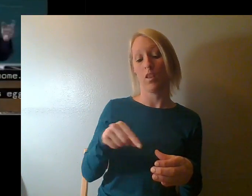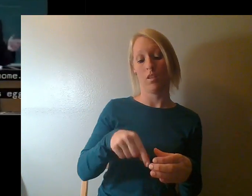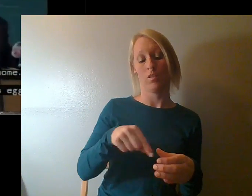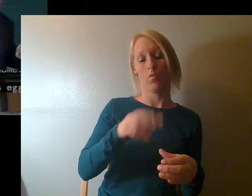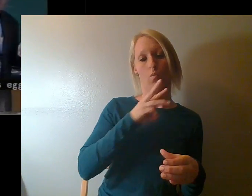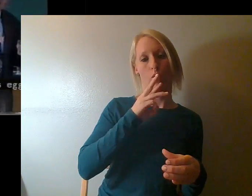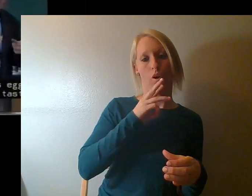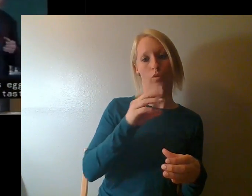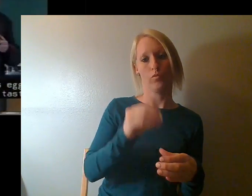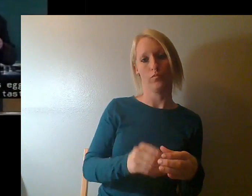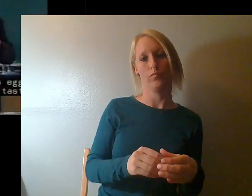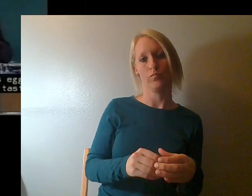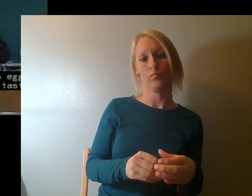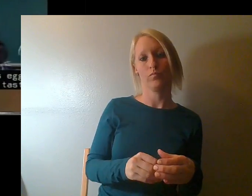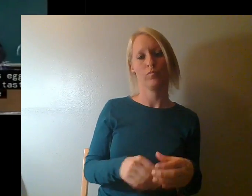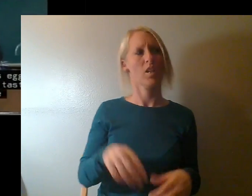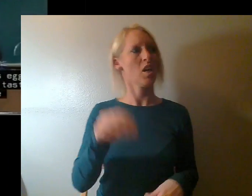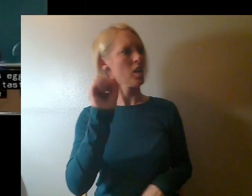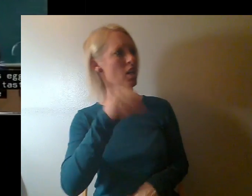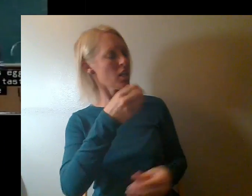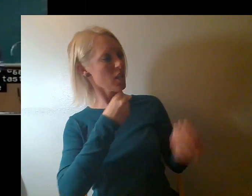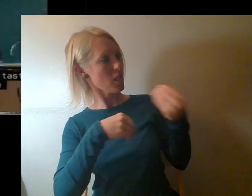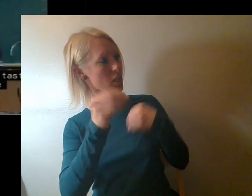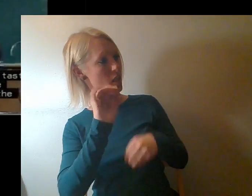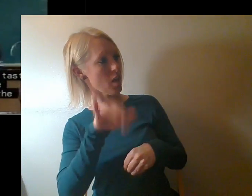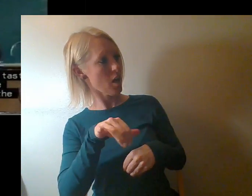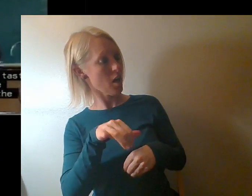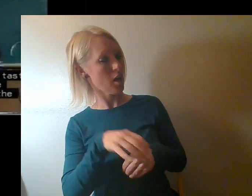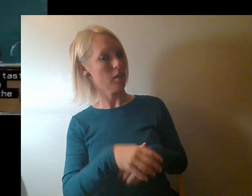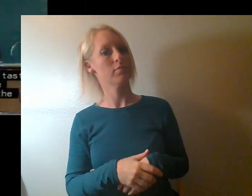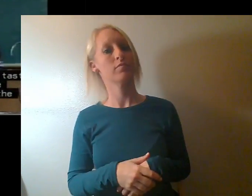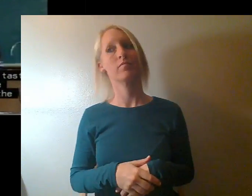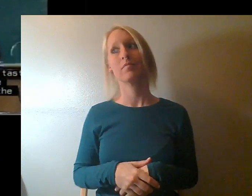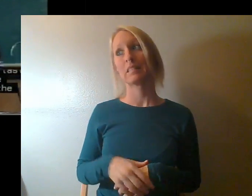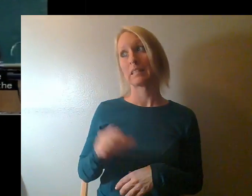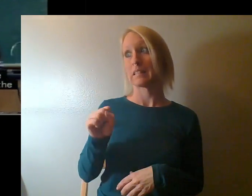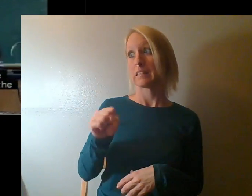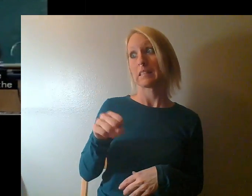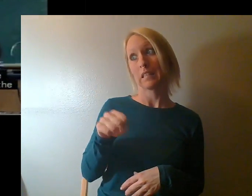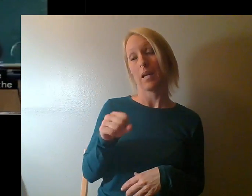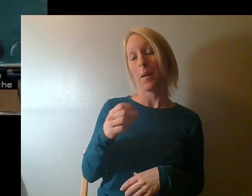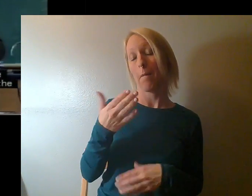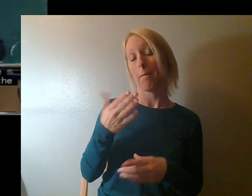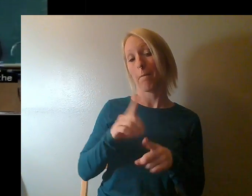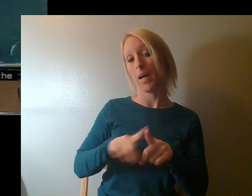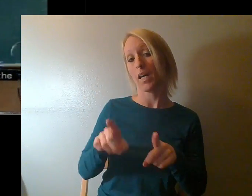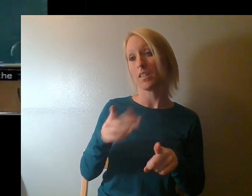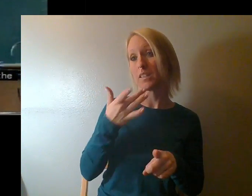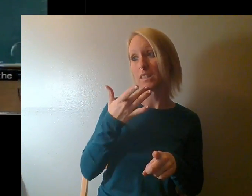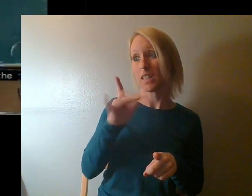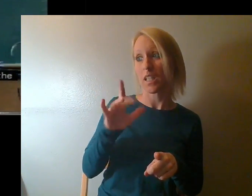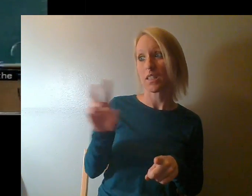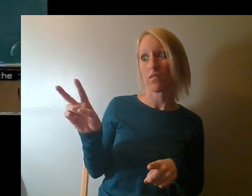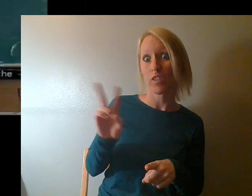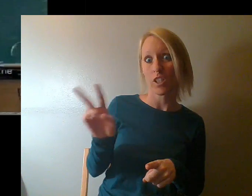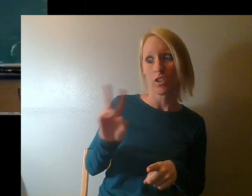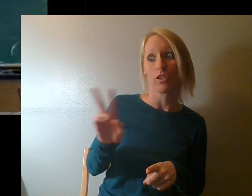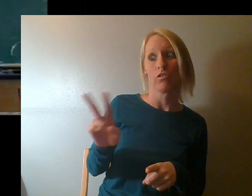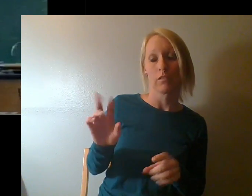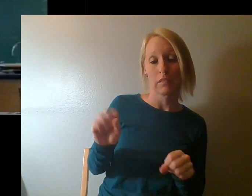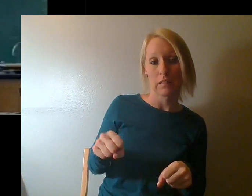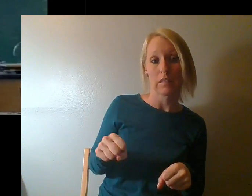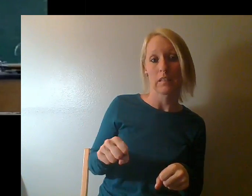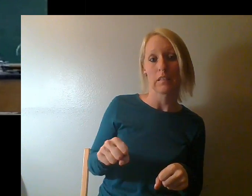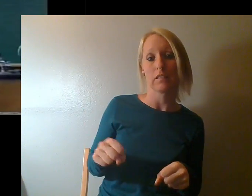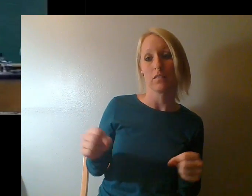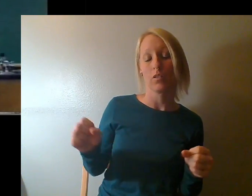this egg. Now it may have a vinegary taste to it because sometimes the vinegar will diffuse into the egg. All right, but That's like the shell. now listen